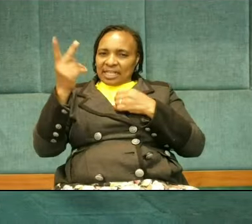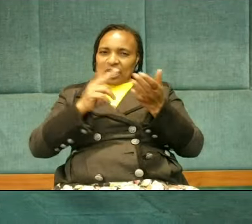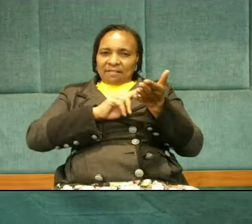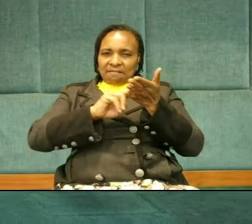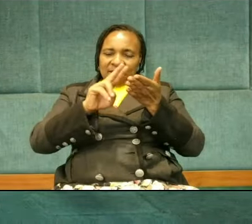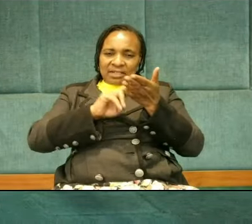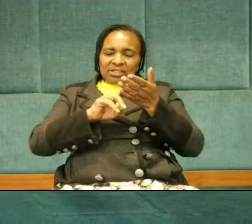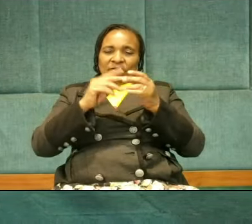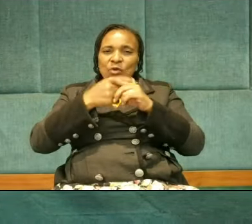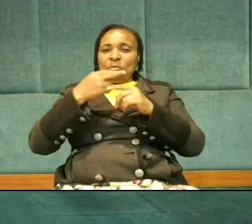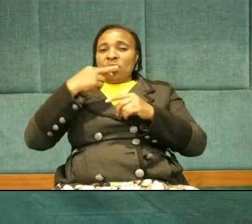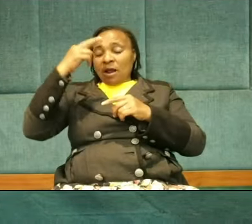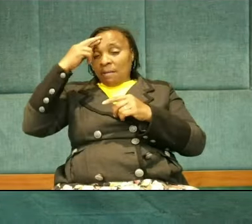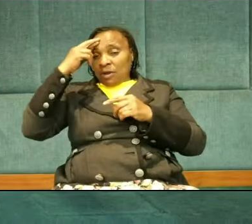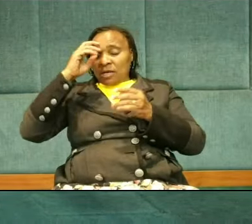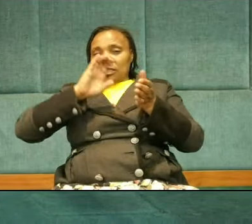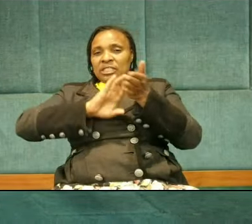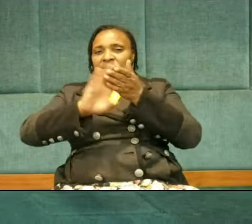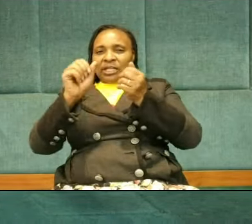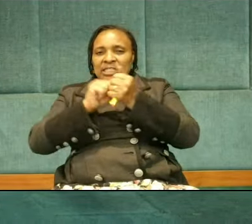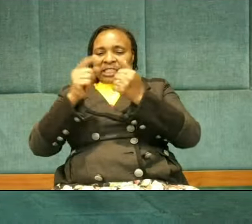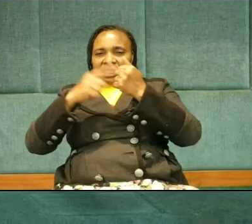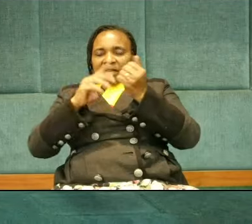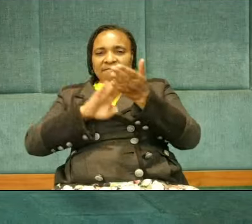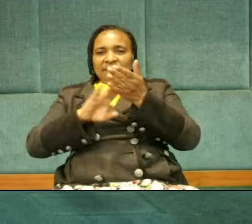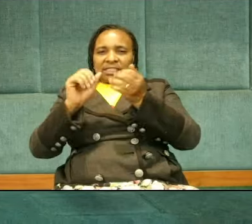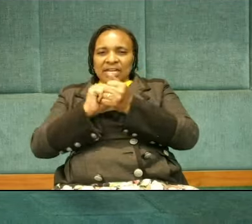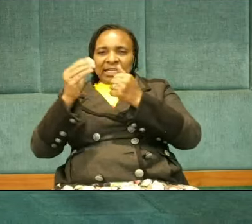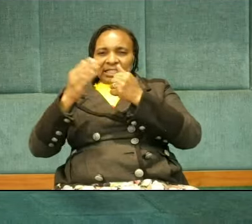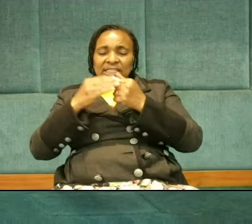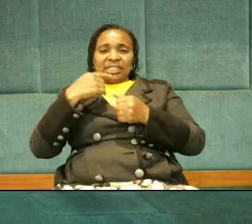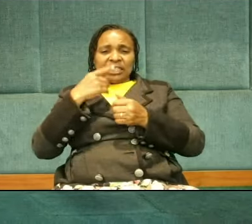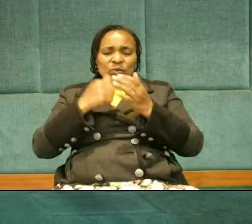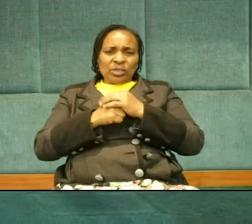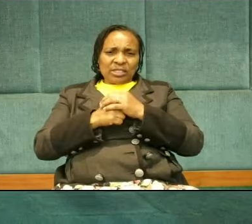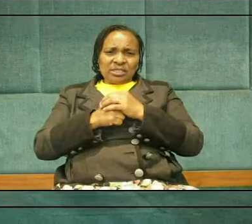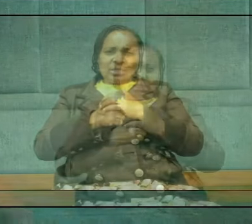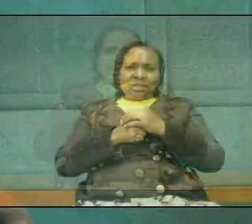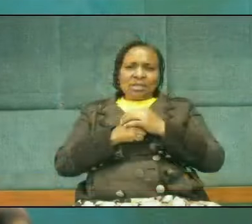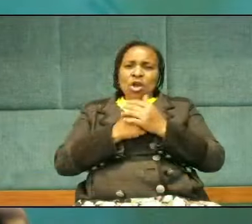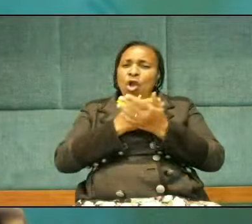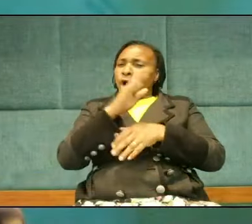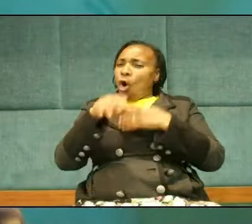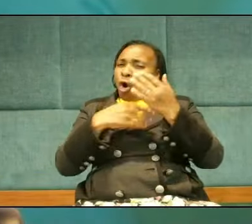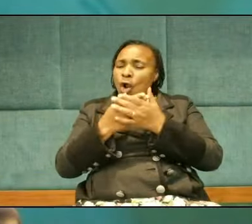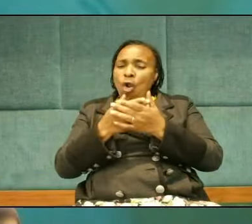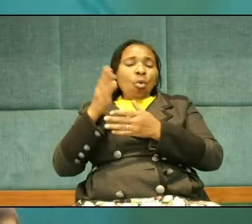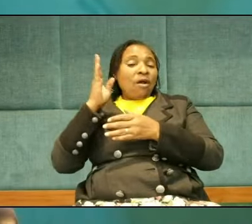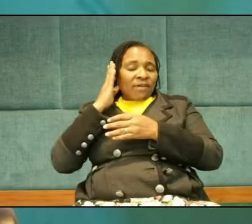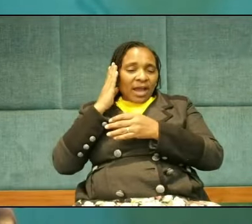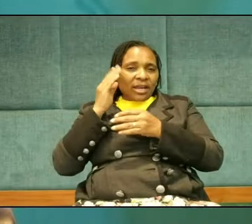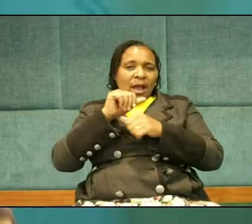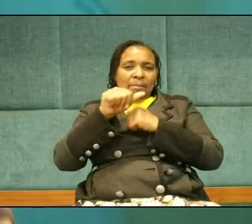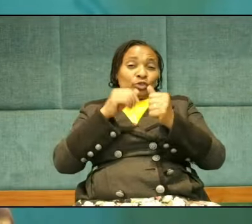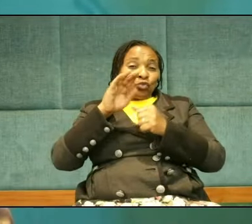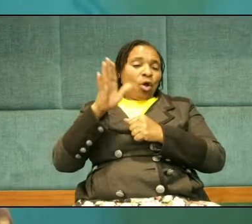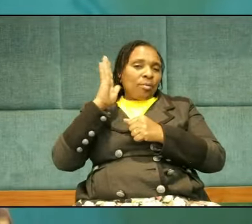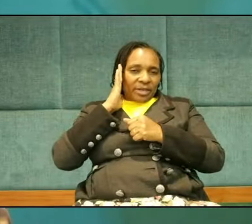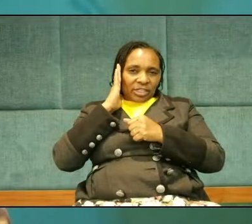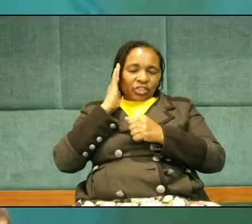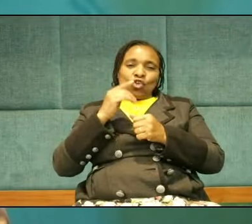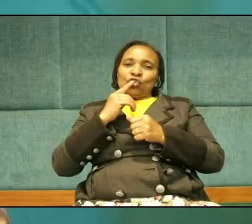and this is from Romans chapter 16, verse 19. It says, "Everyone has heard about your obedience, so